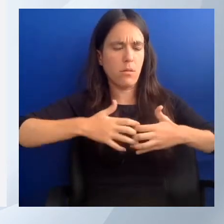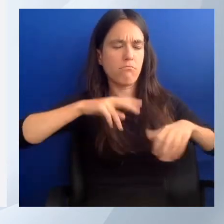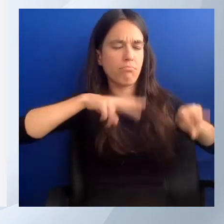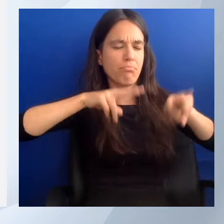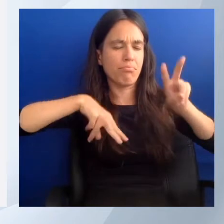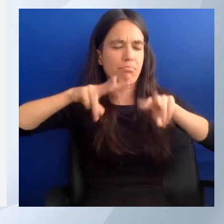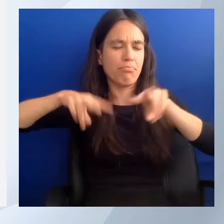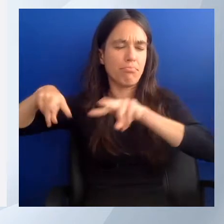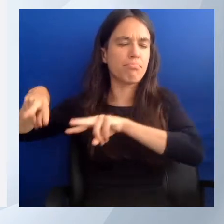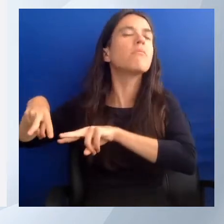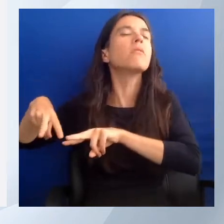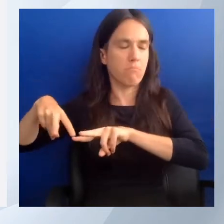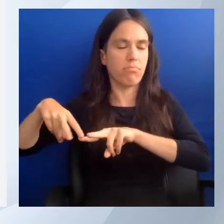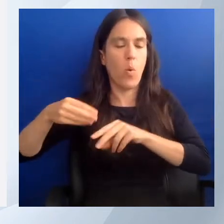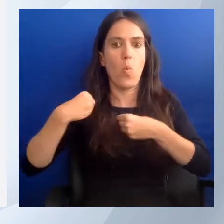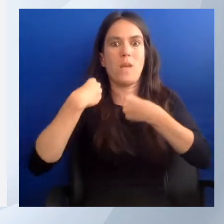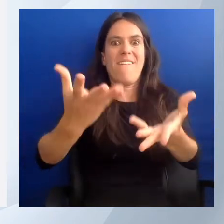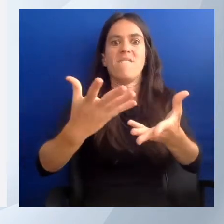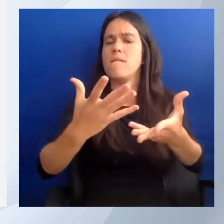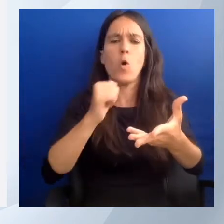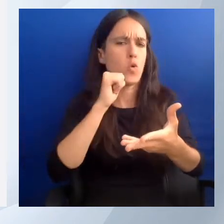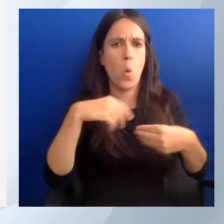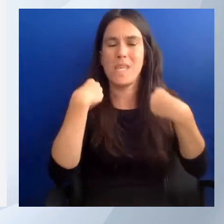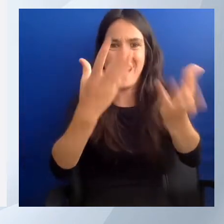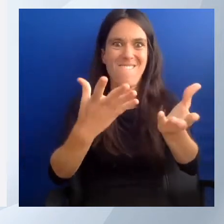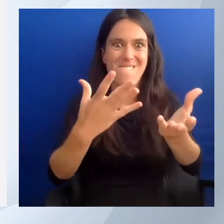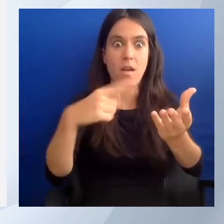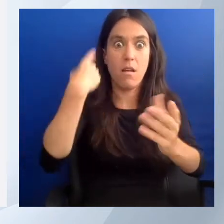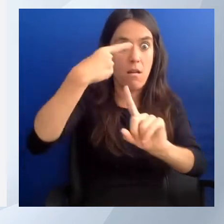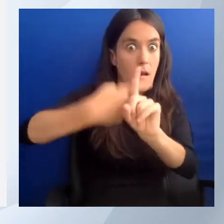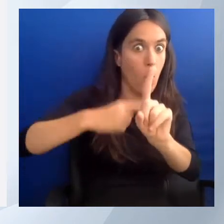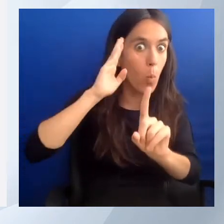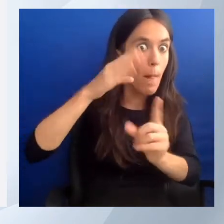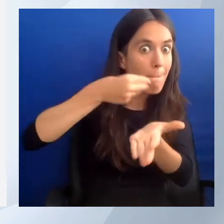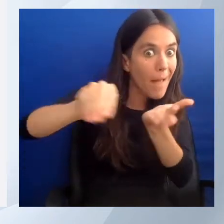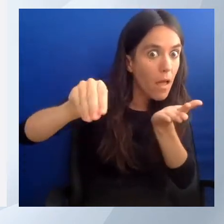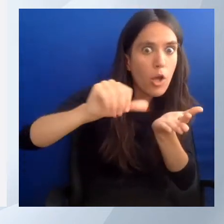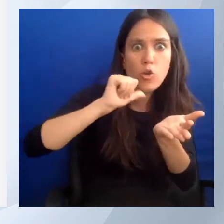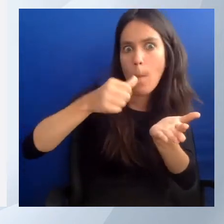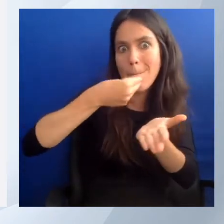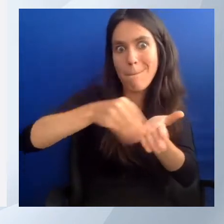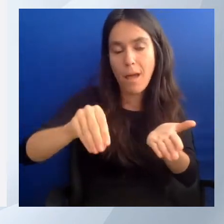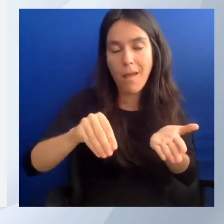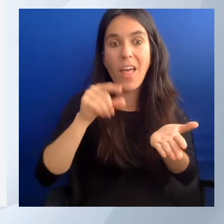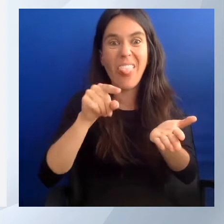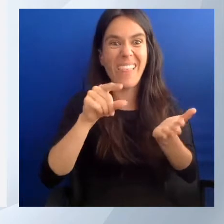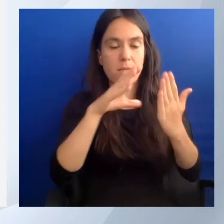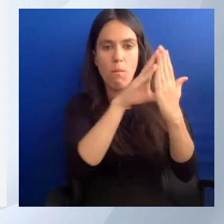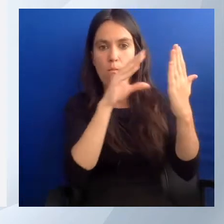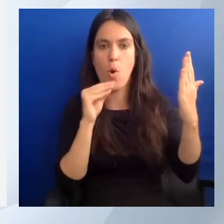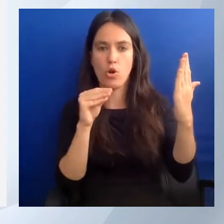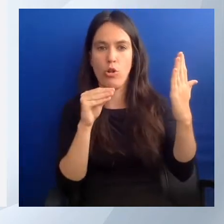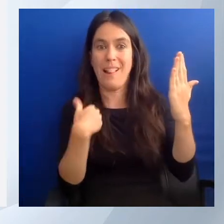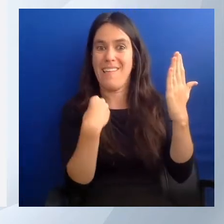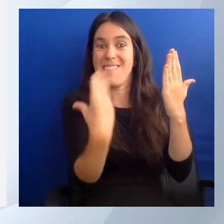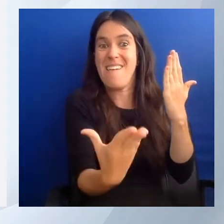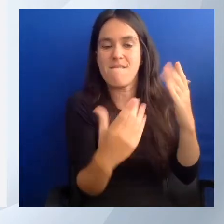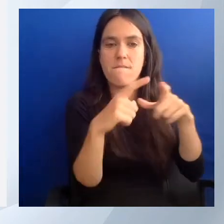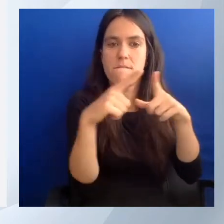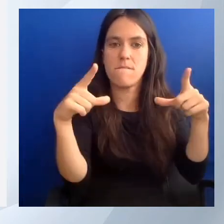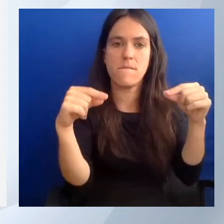likely not to pay the credit card bill next month, according to this model, they're not going to hand out a credit card to